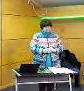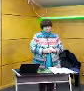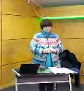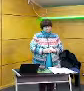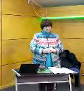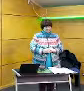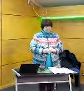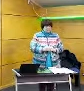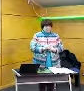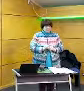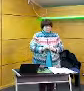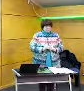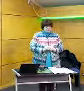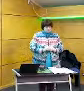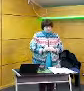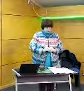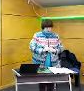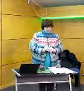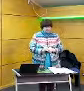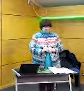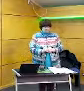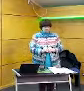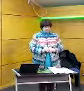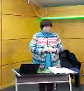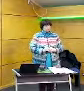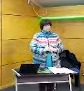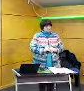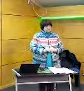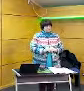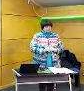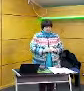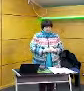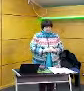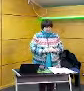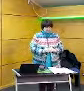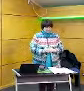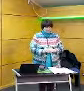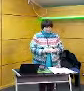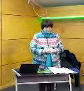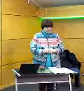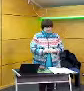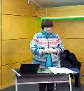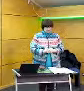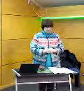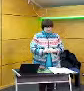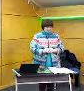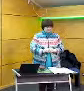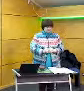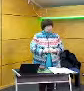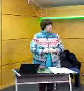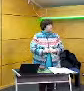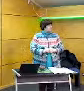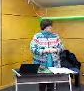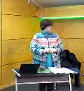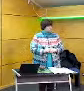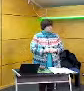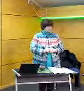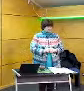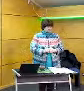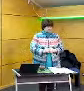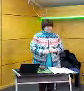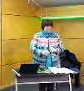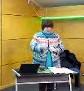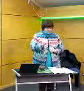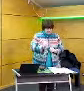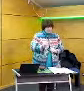them. To use English as a means of international communication of knowledge and